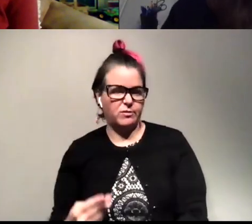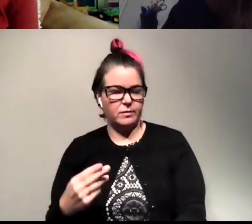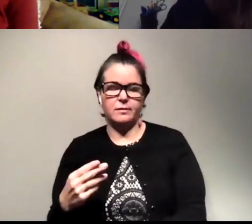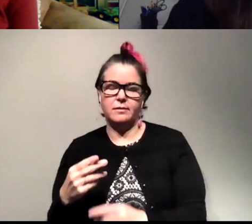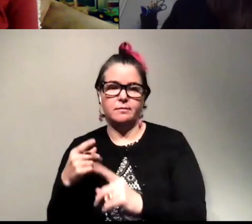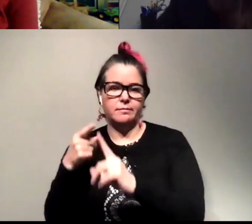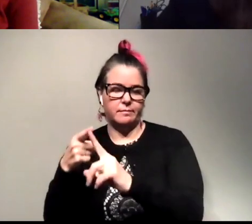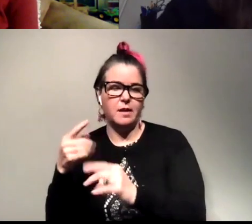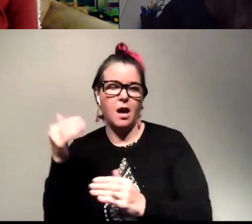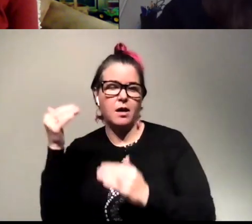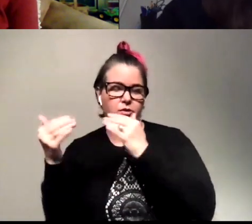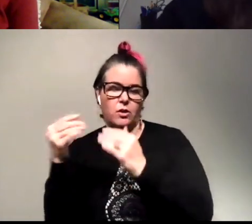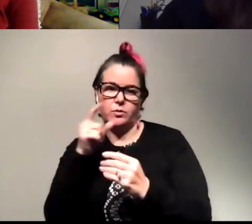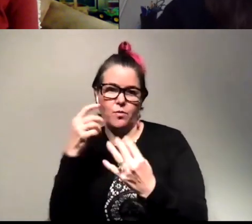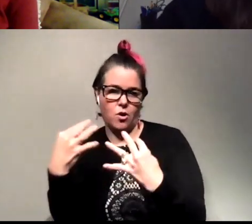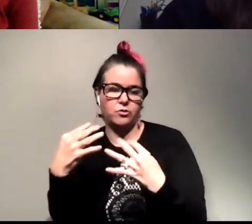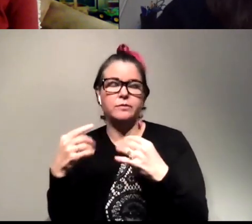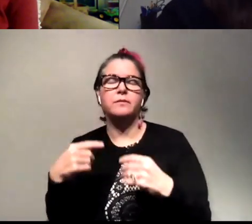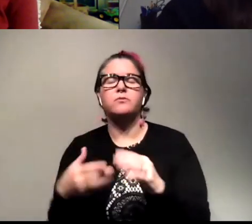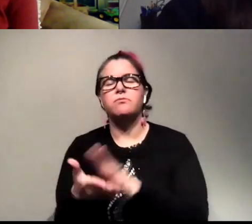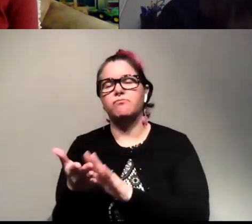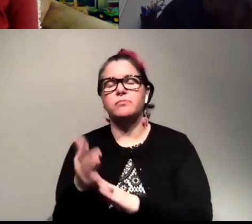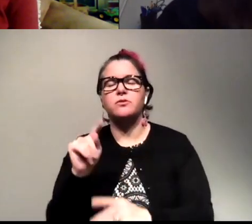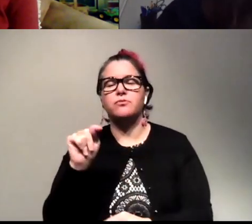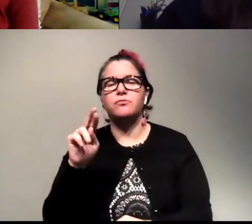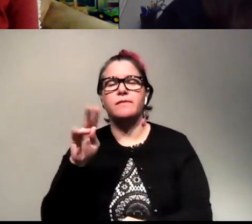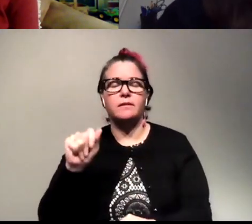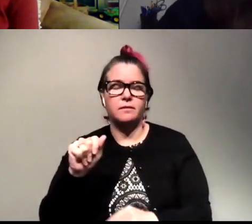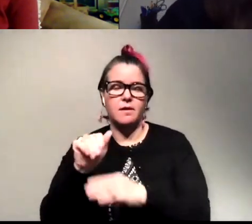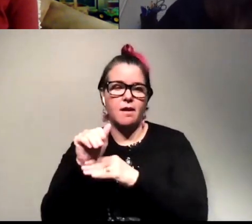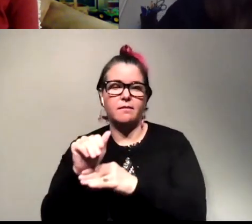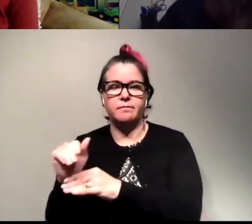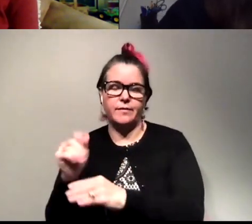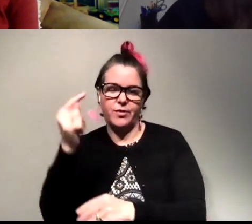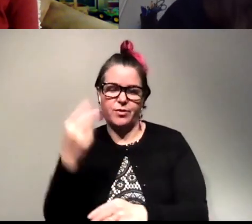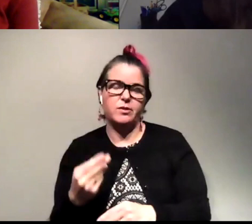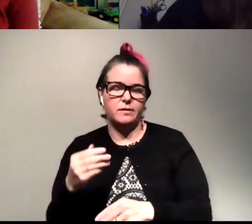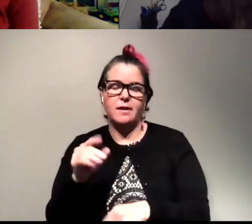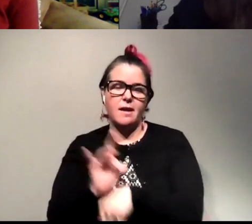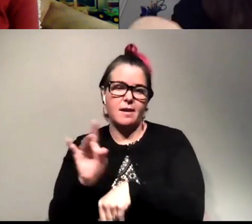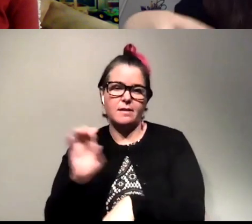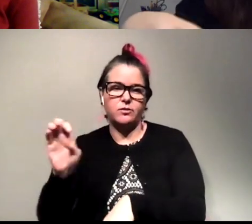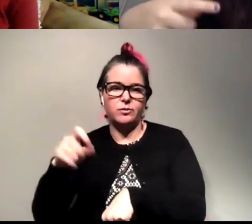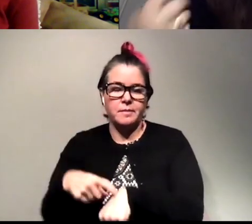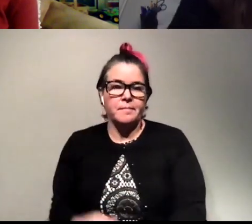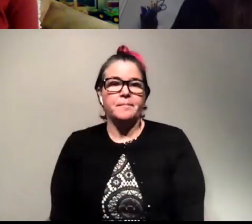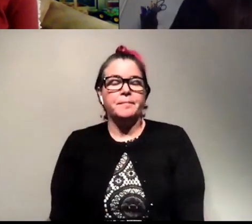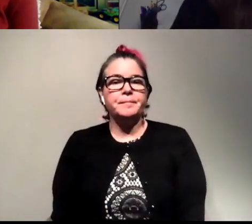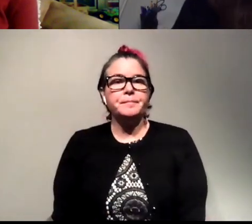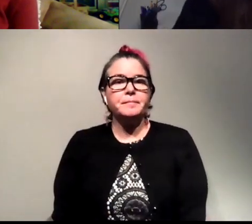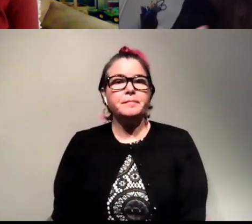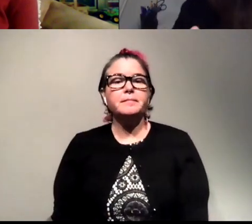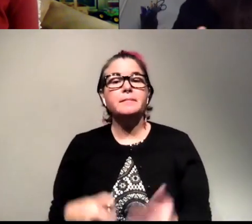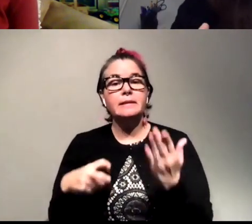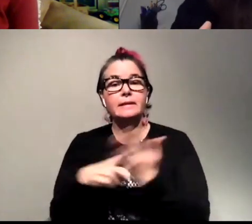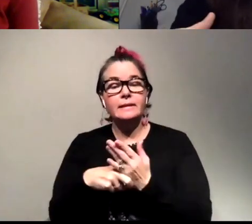for the adults in the audience, we run a trivia night every Thursday at 8 p.m. Eastern, and the ticket sales